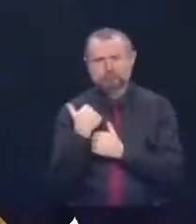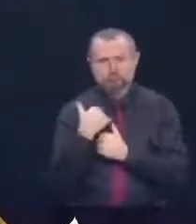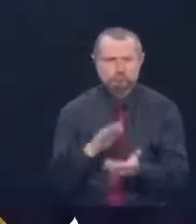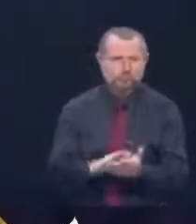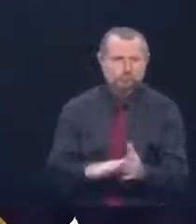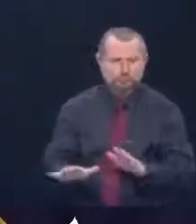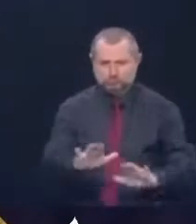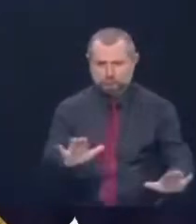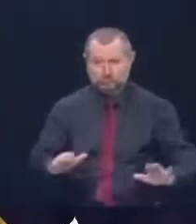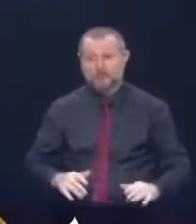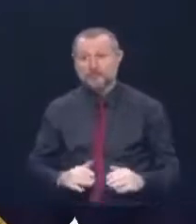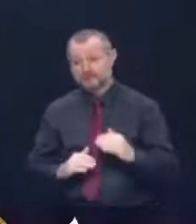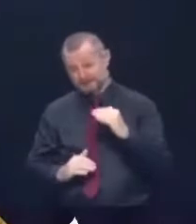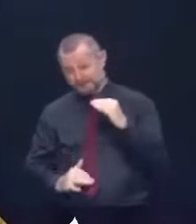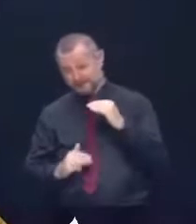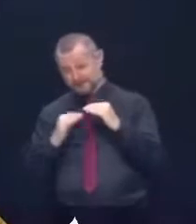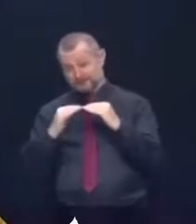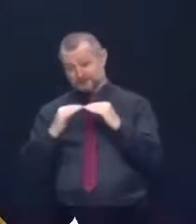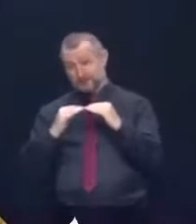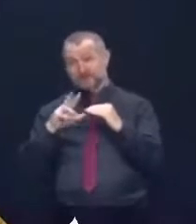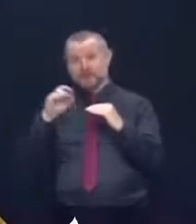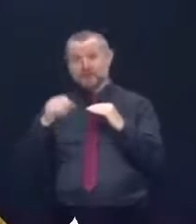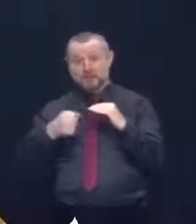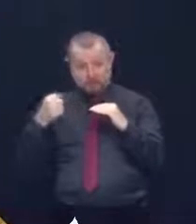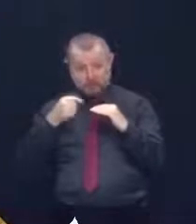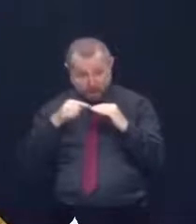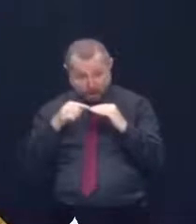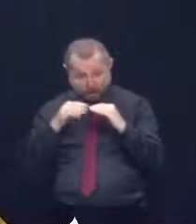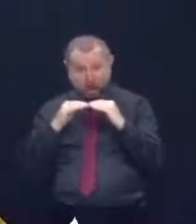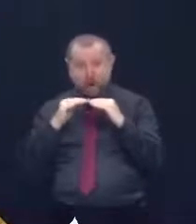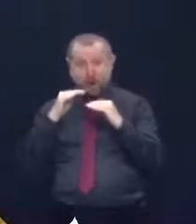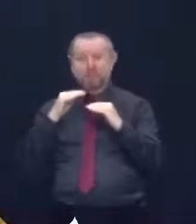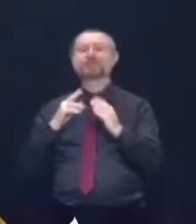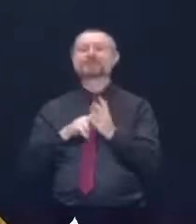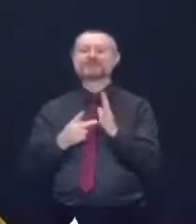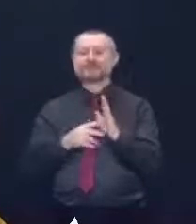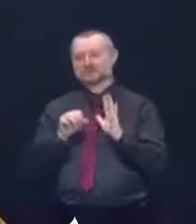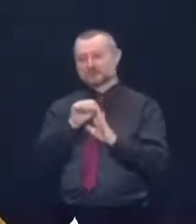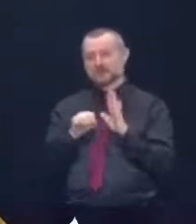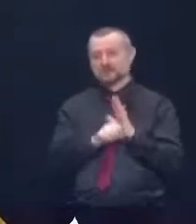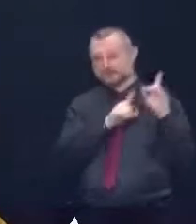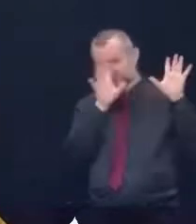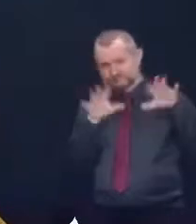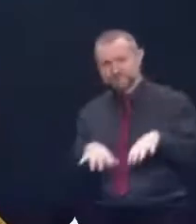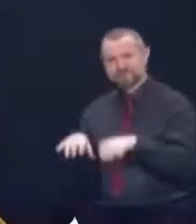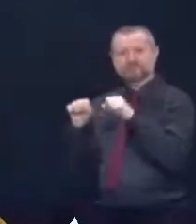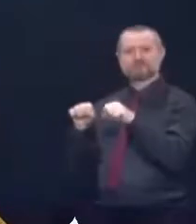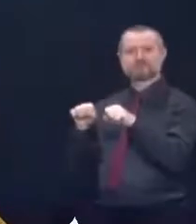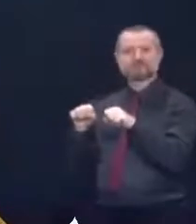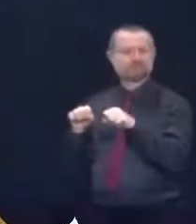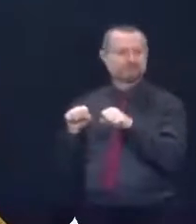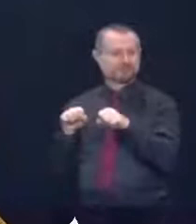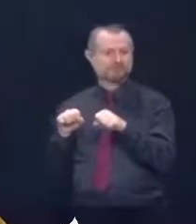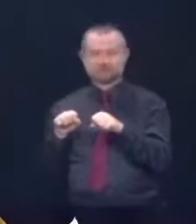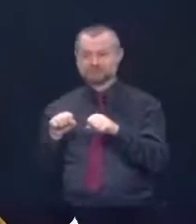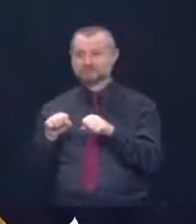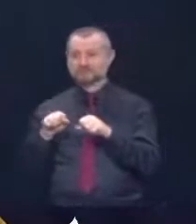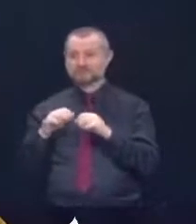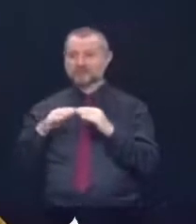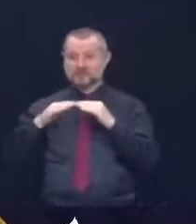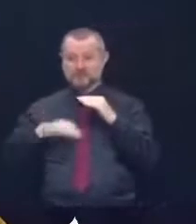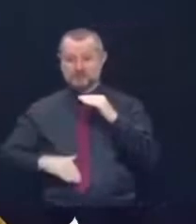When 3% happens, the state law takes over. But up to